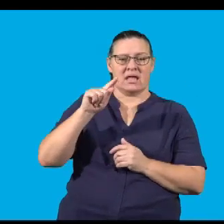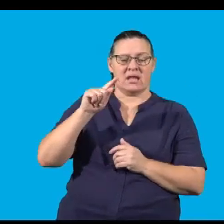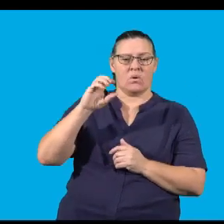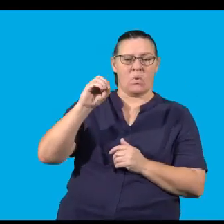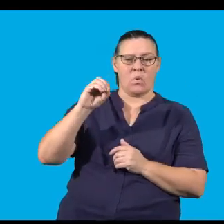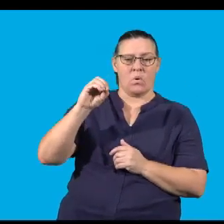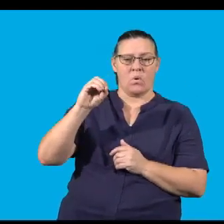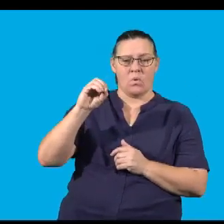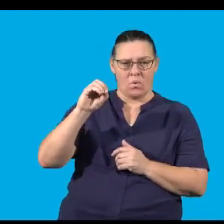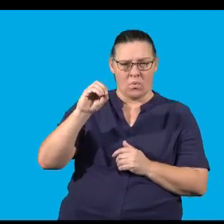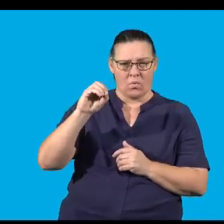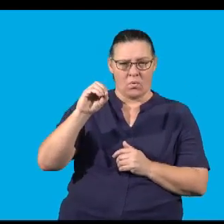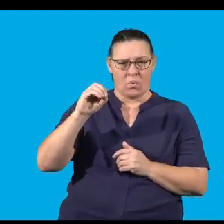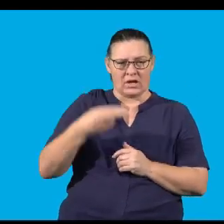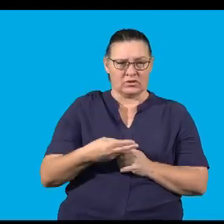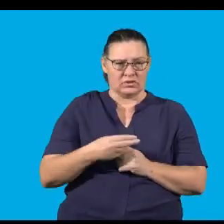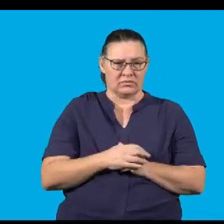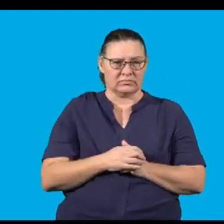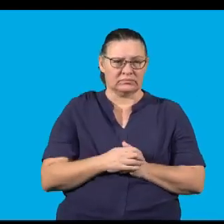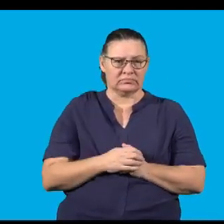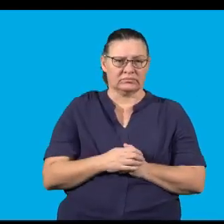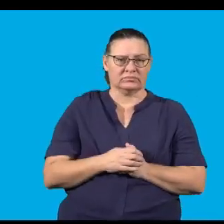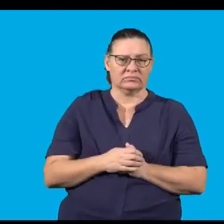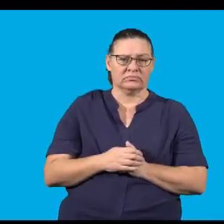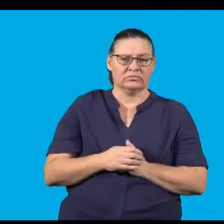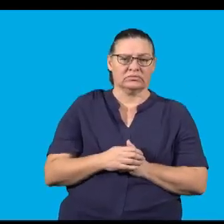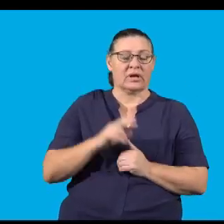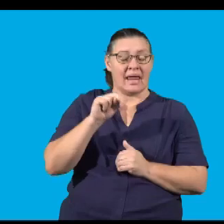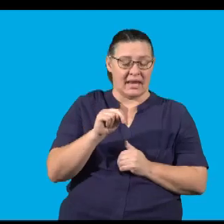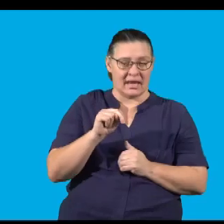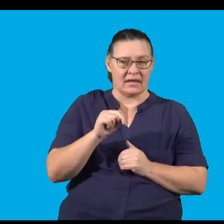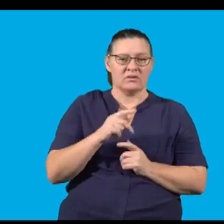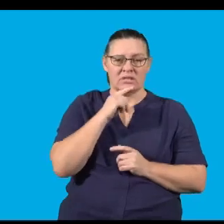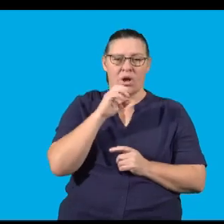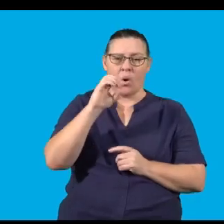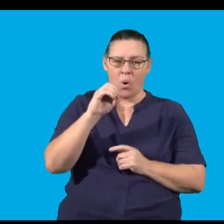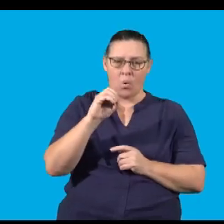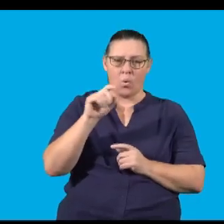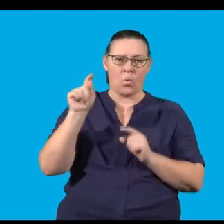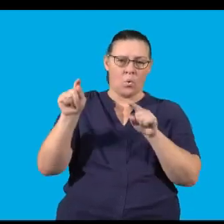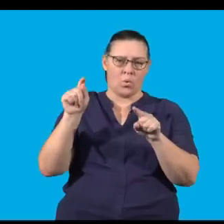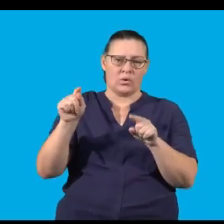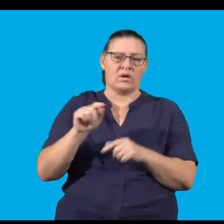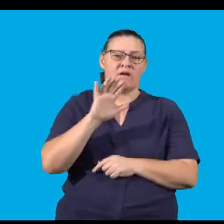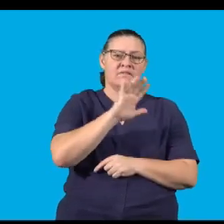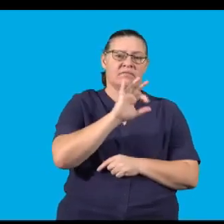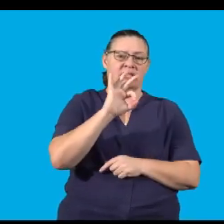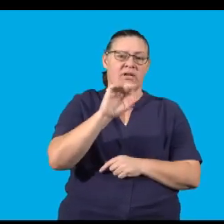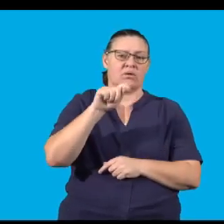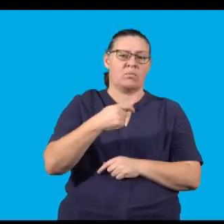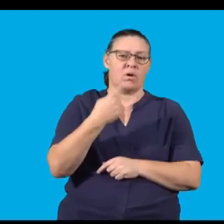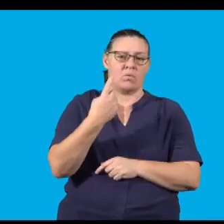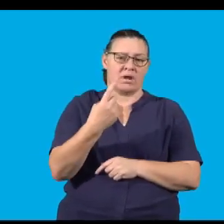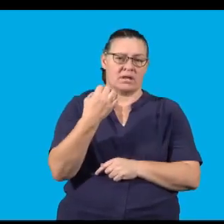can see. And I can see using vertically opposite angles, I can get angle O is also going to be 53, or KON is going